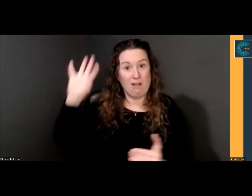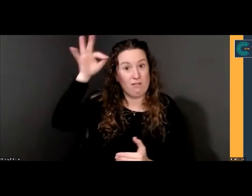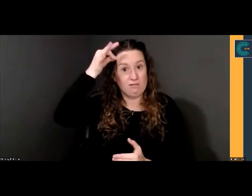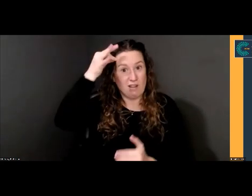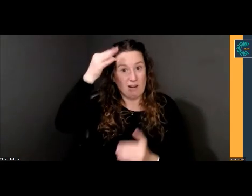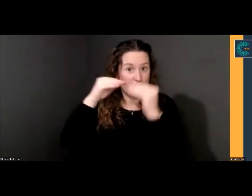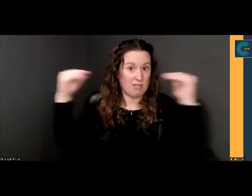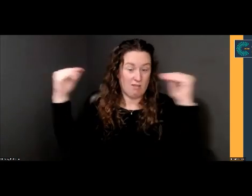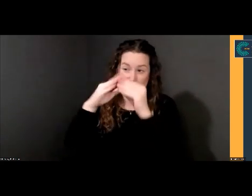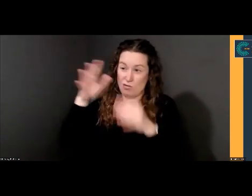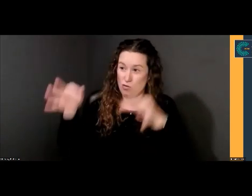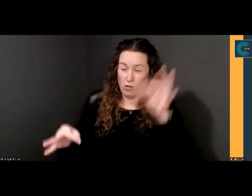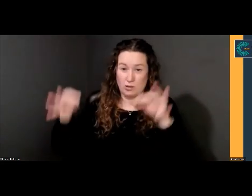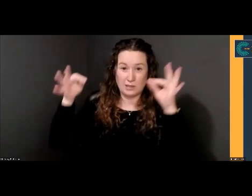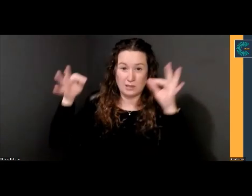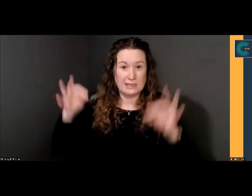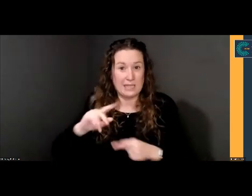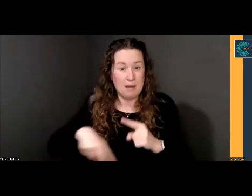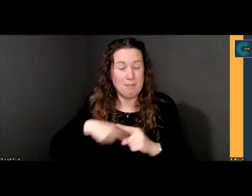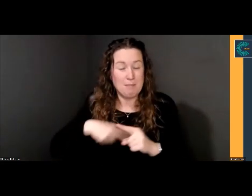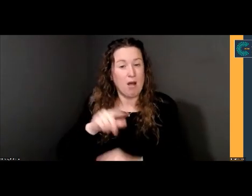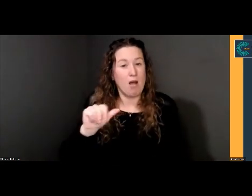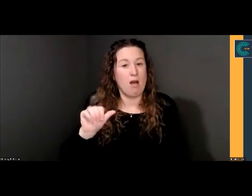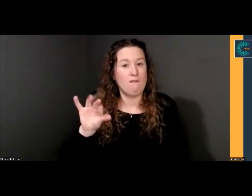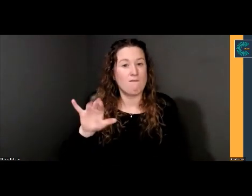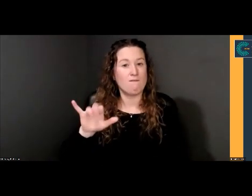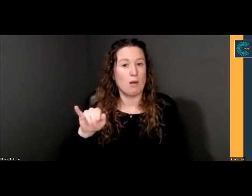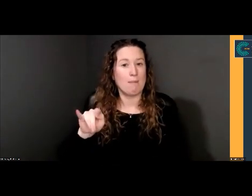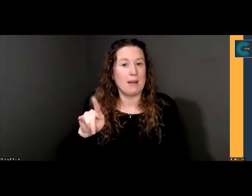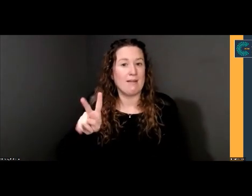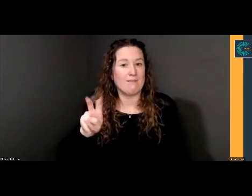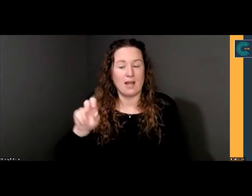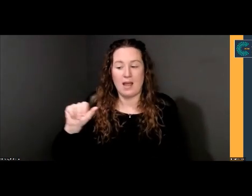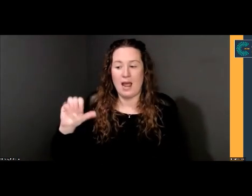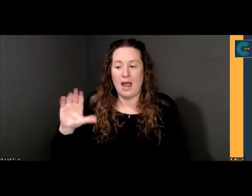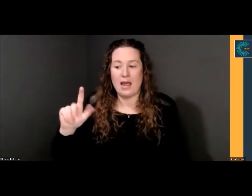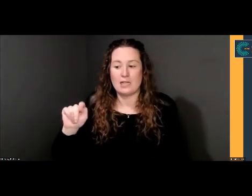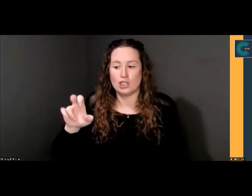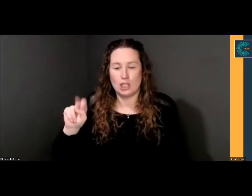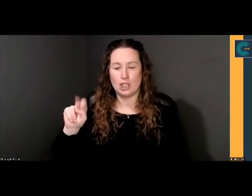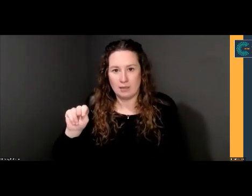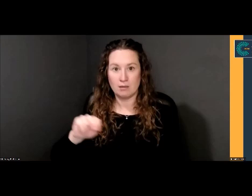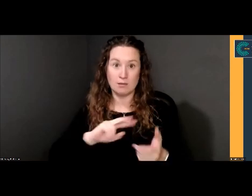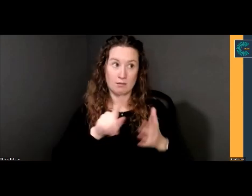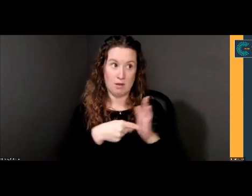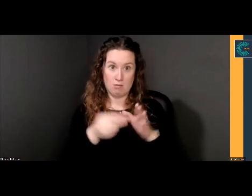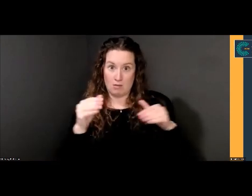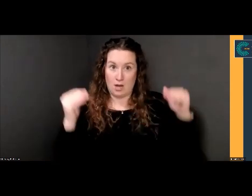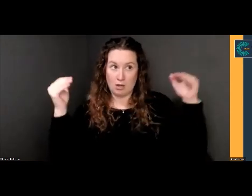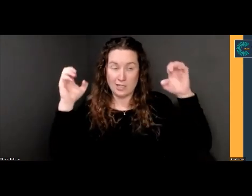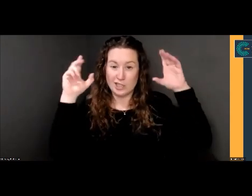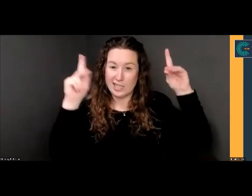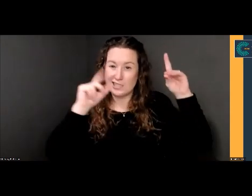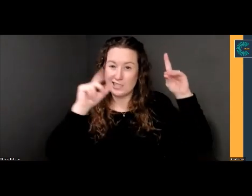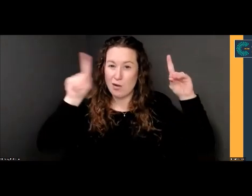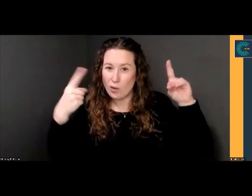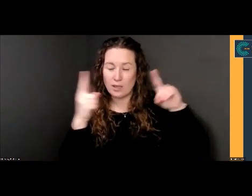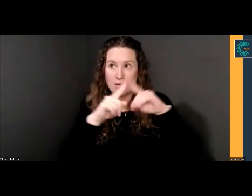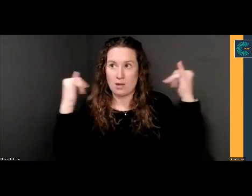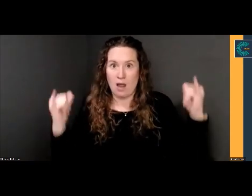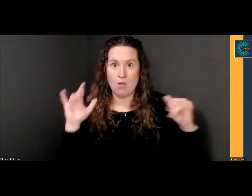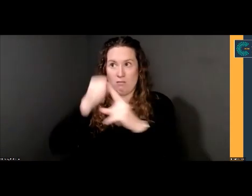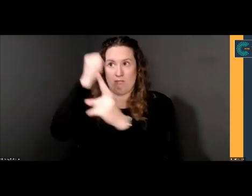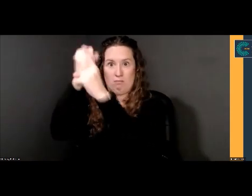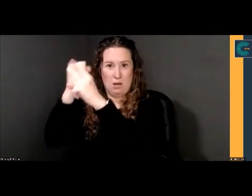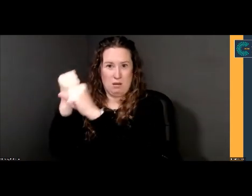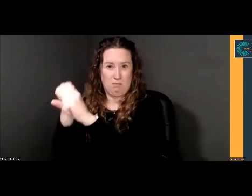on affirmative action, not only the ruling itself for higher education, but also the chilling effects that it has